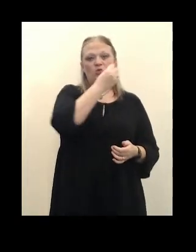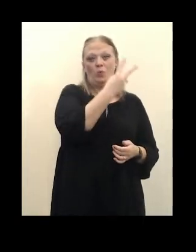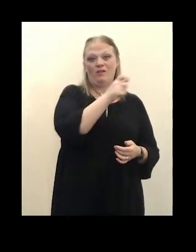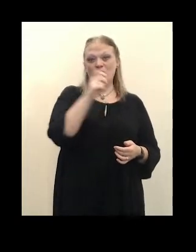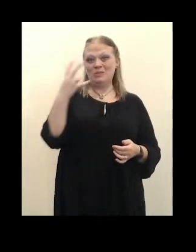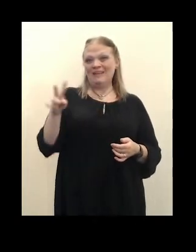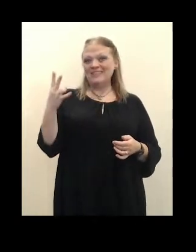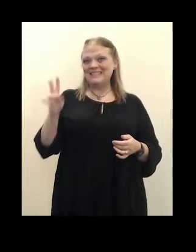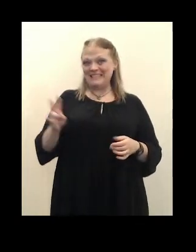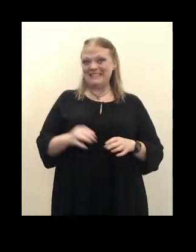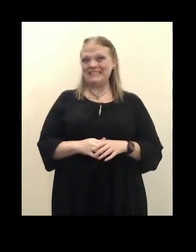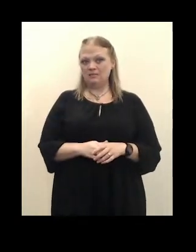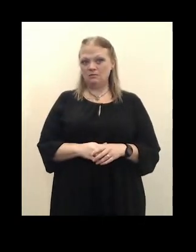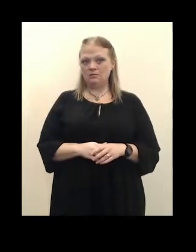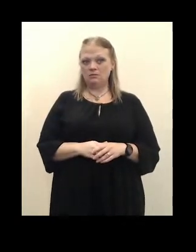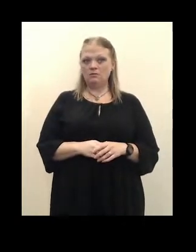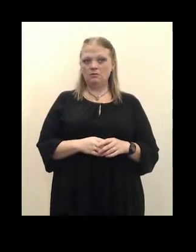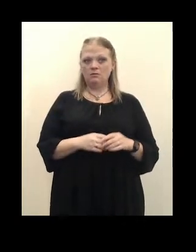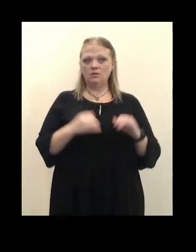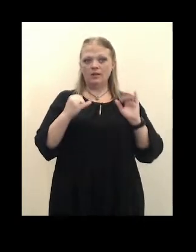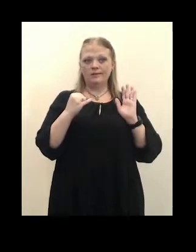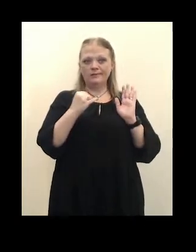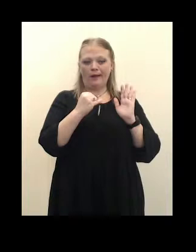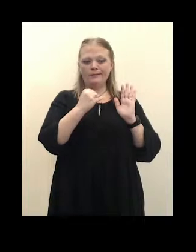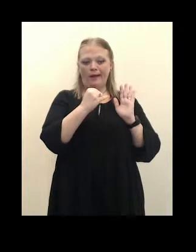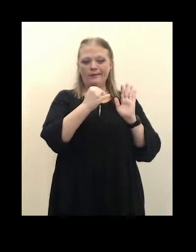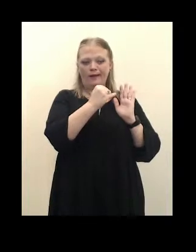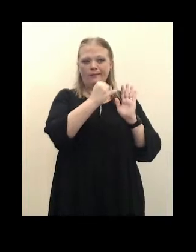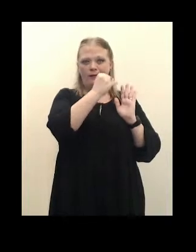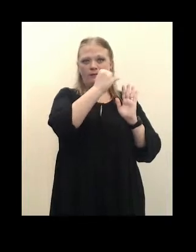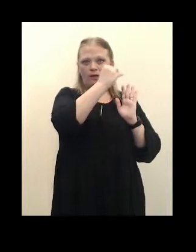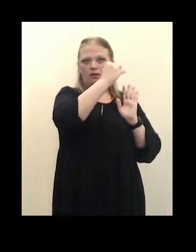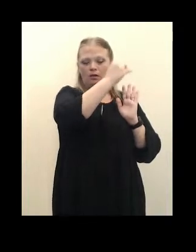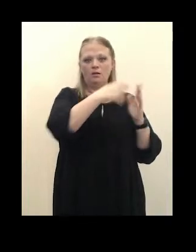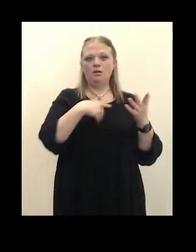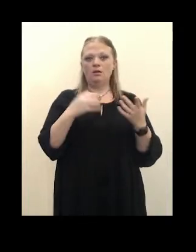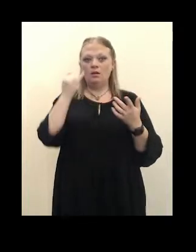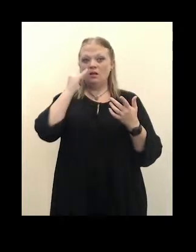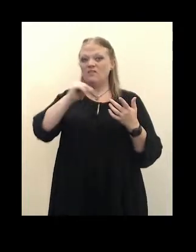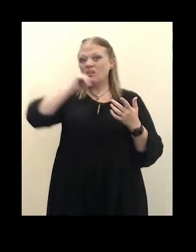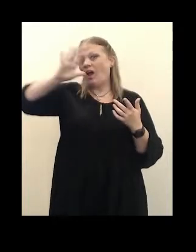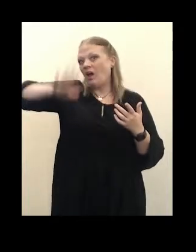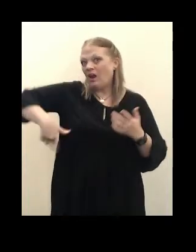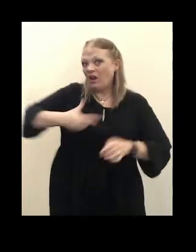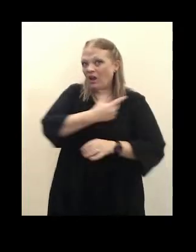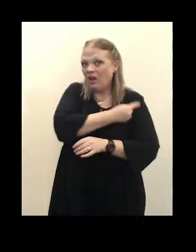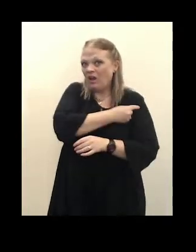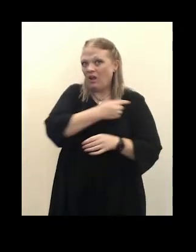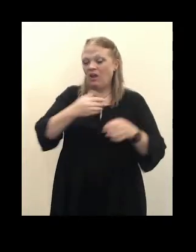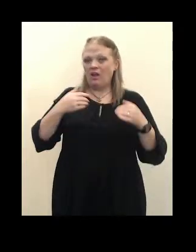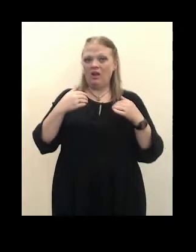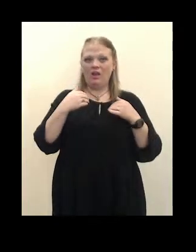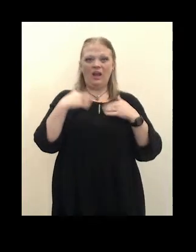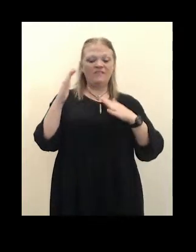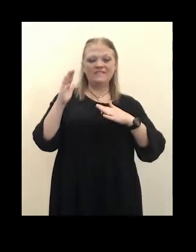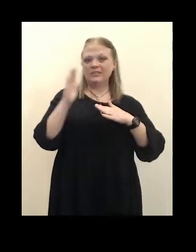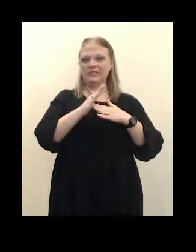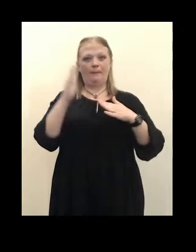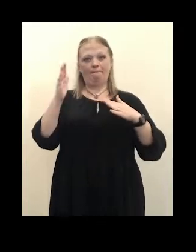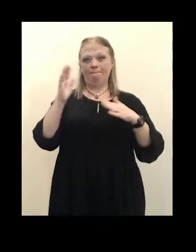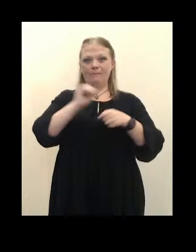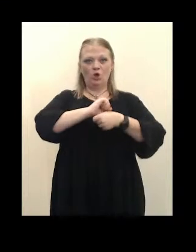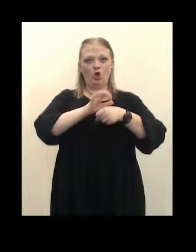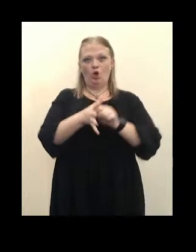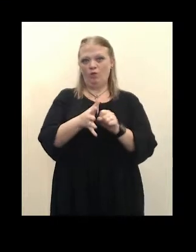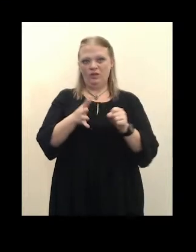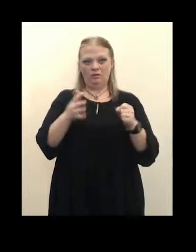see that in the dotted line, the 12 to 17-year-olds who are not vaccinated have the highest COVID-19 case rates of any